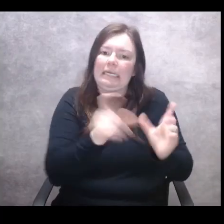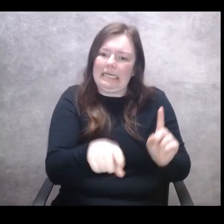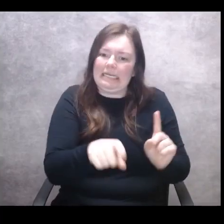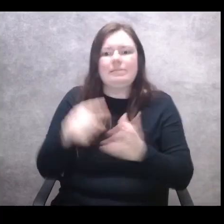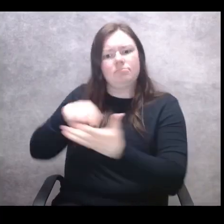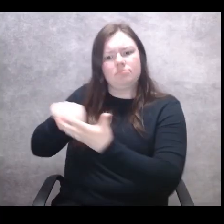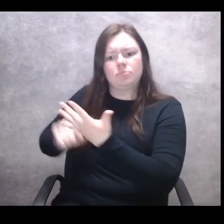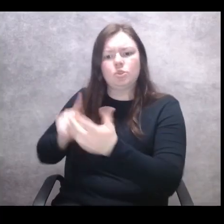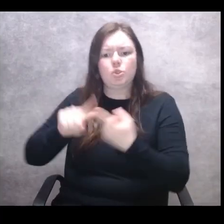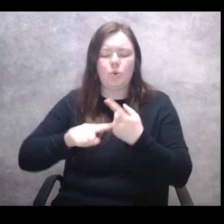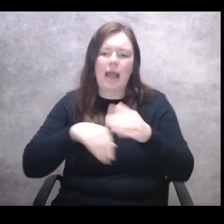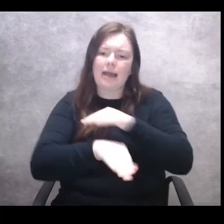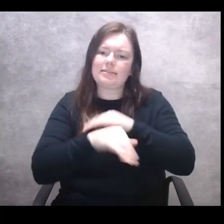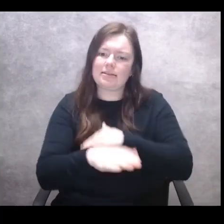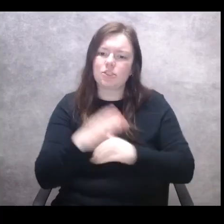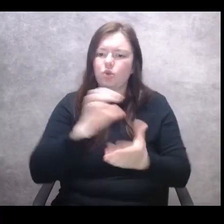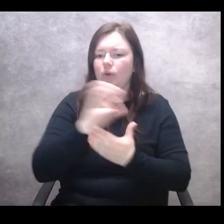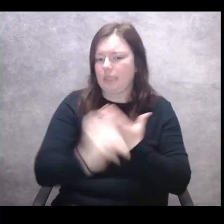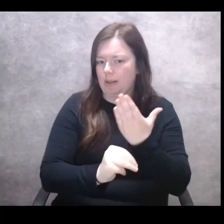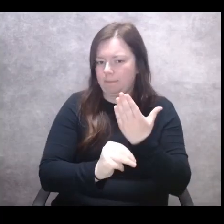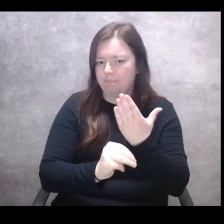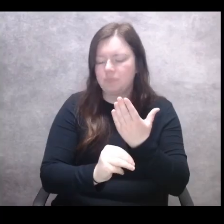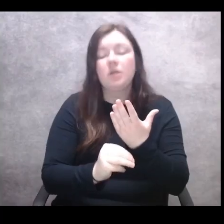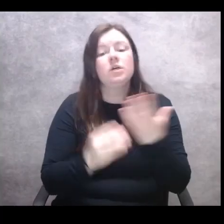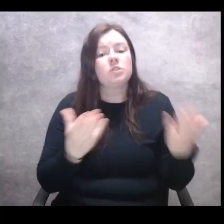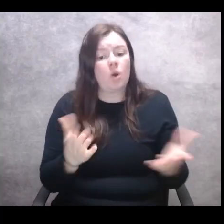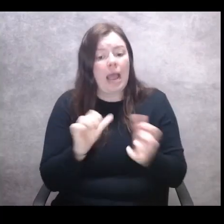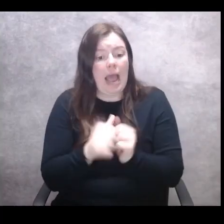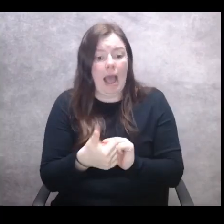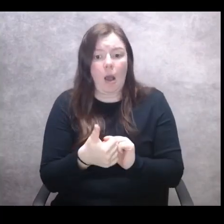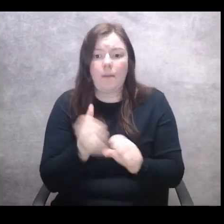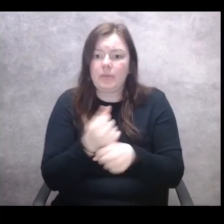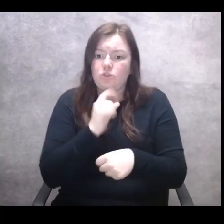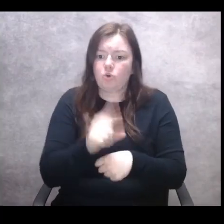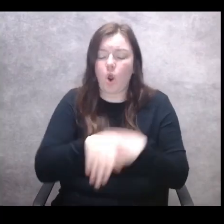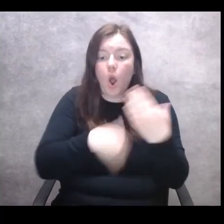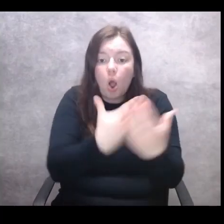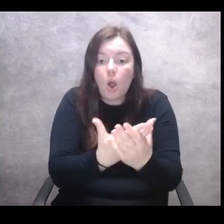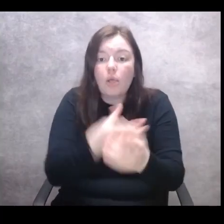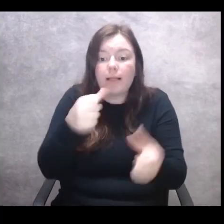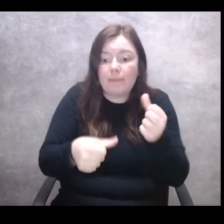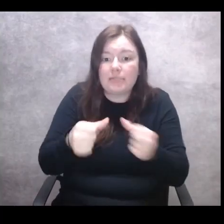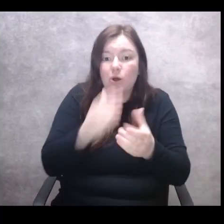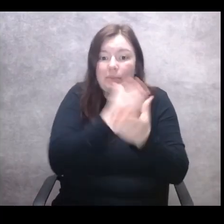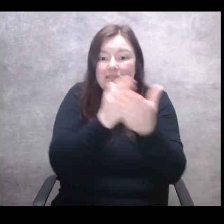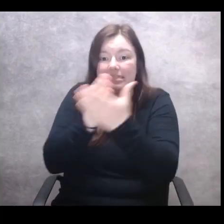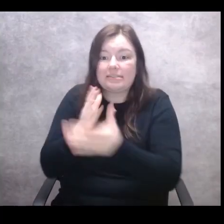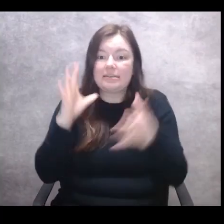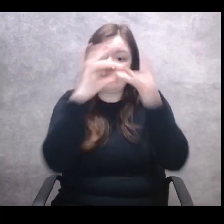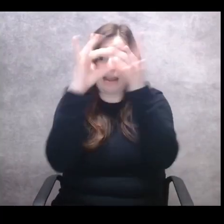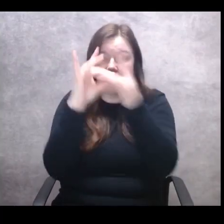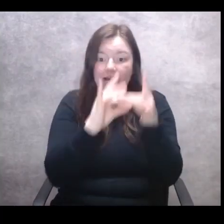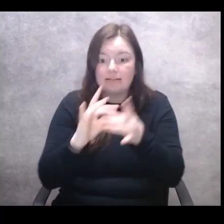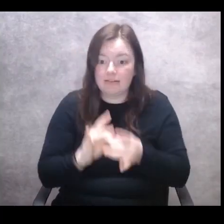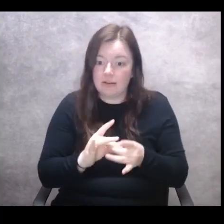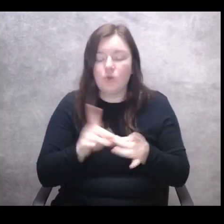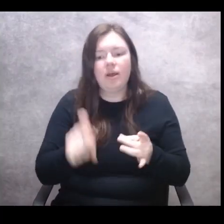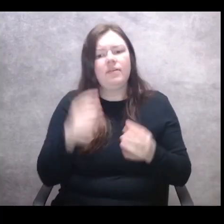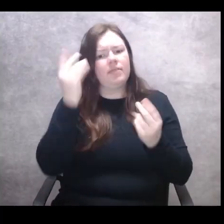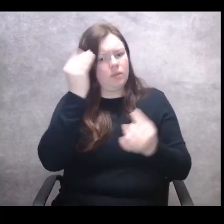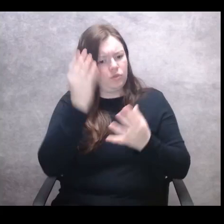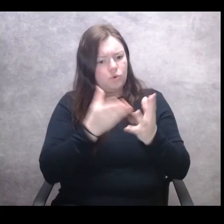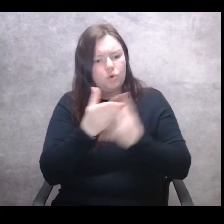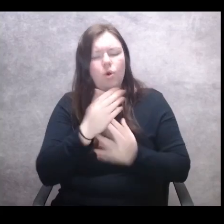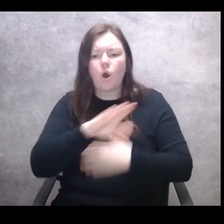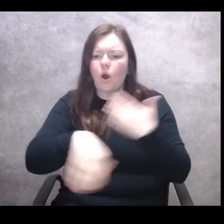curriculum. In order to ensure our puzzle pieces all fit together, we need to think through all the